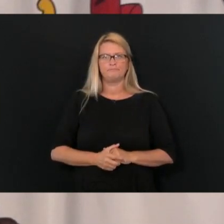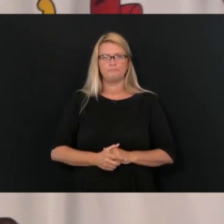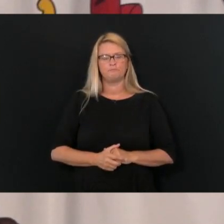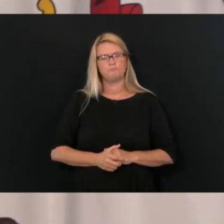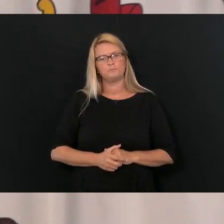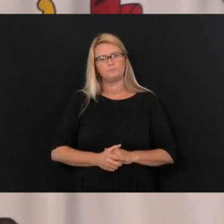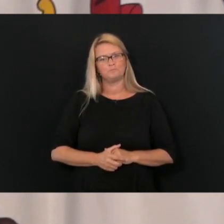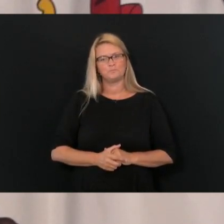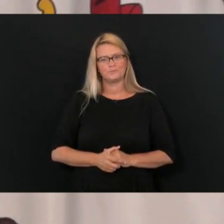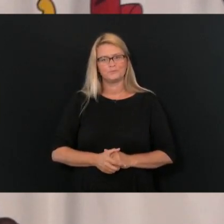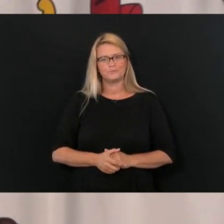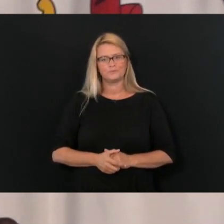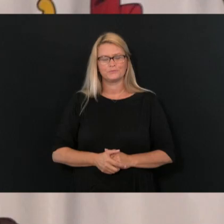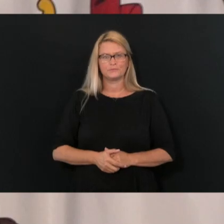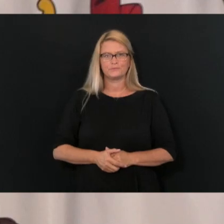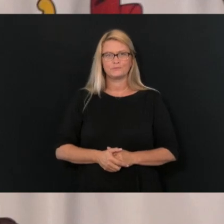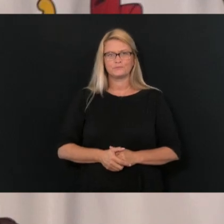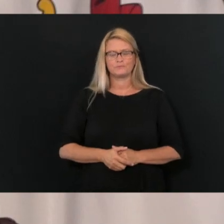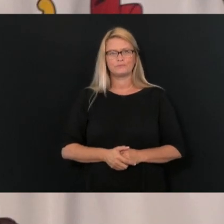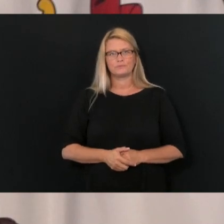My last thing is just this.